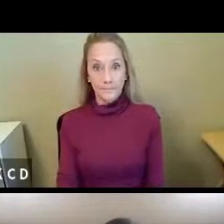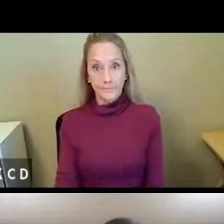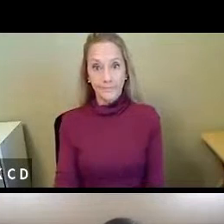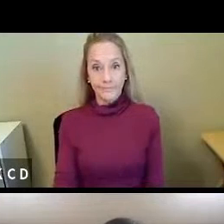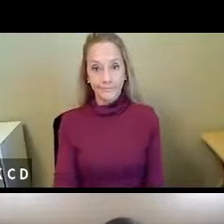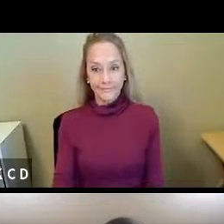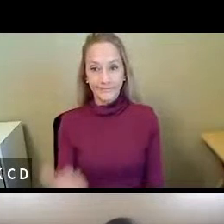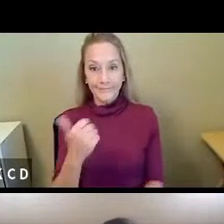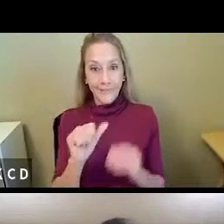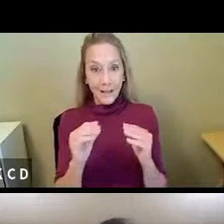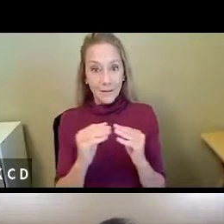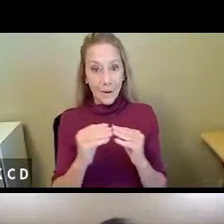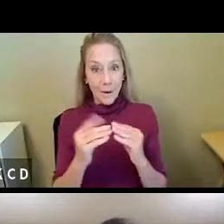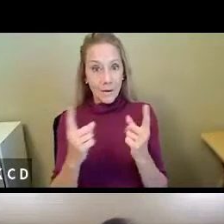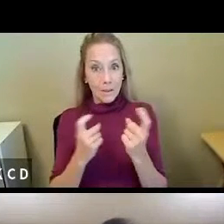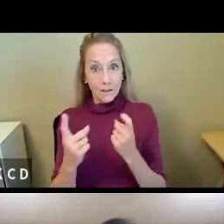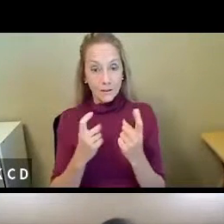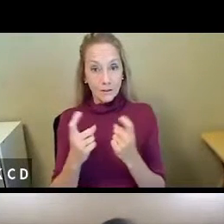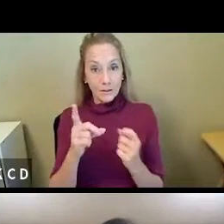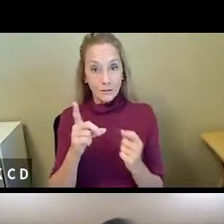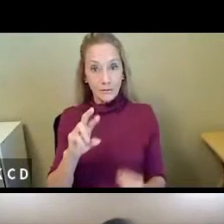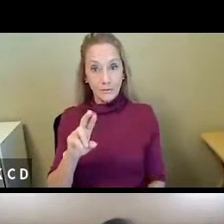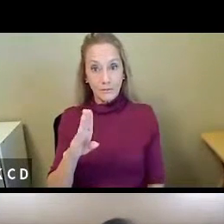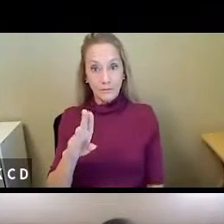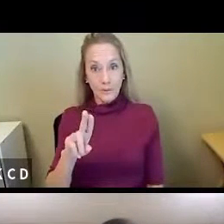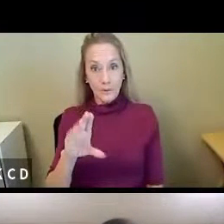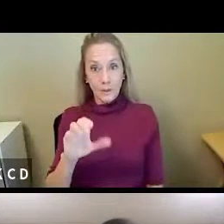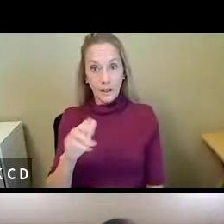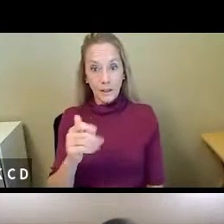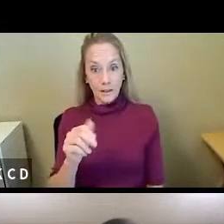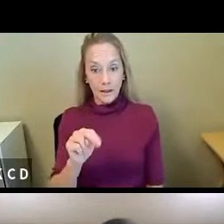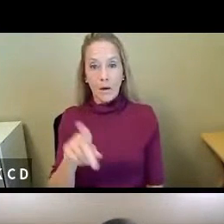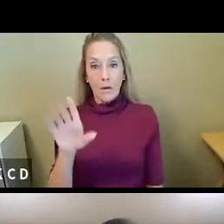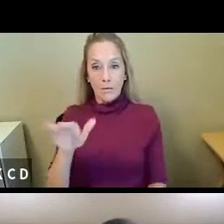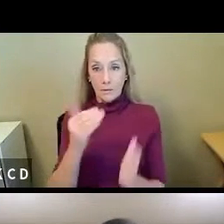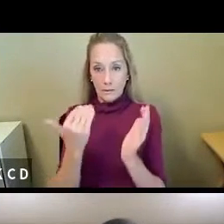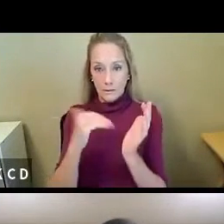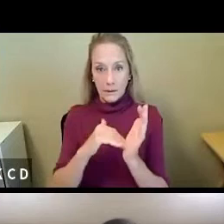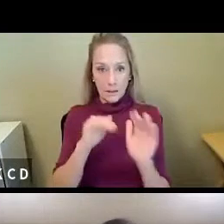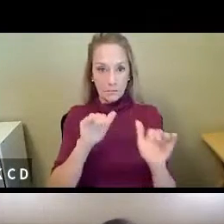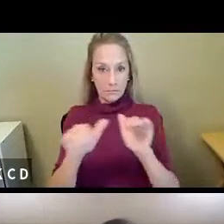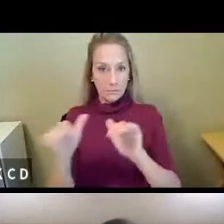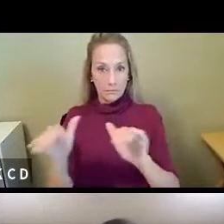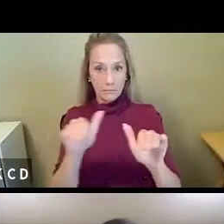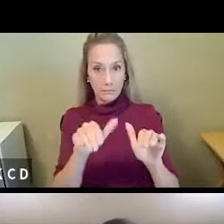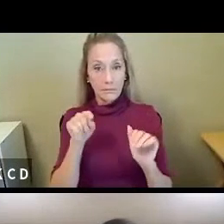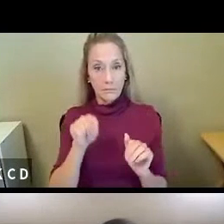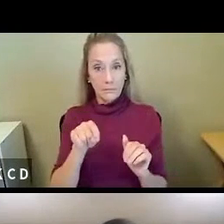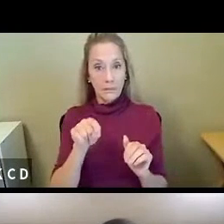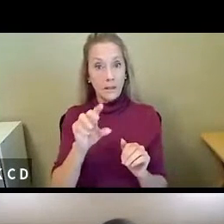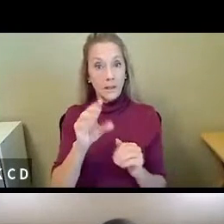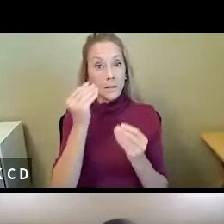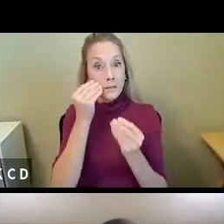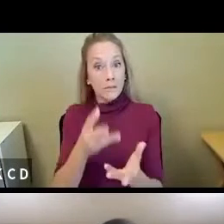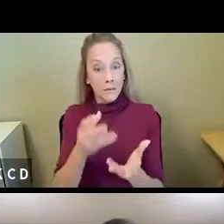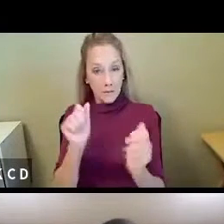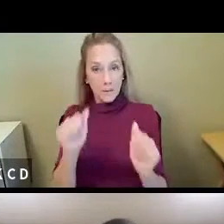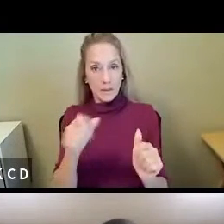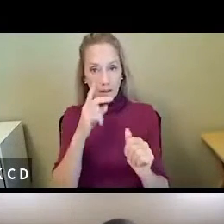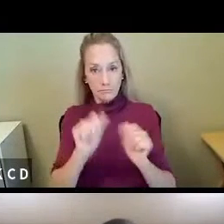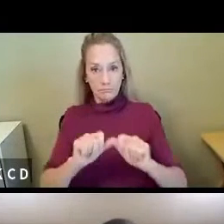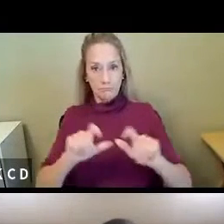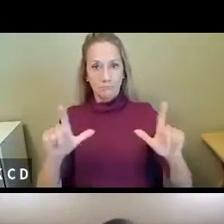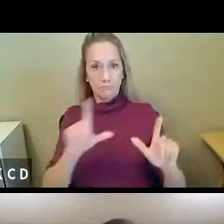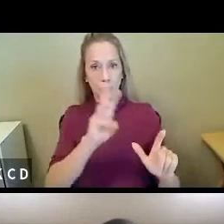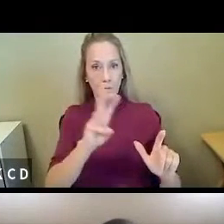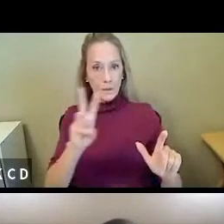Any other questions for Dr. Buchanan? And this, just a reminder to everybody, this data is available on our website